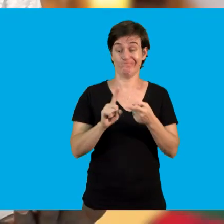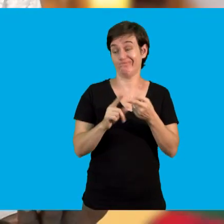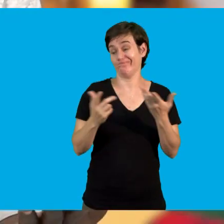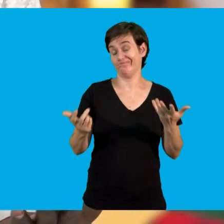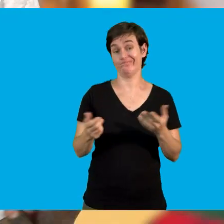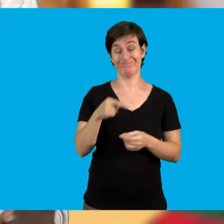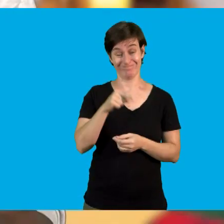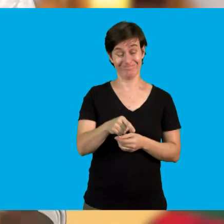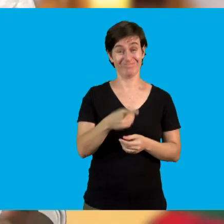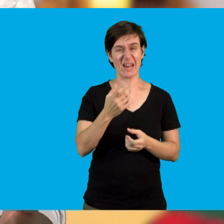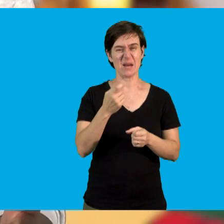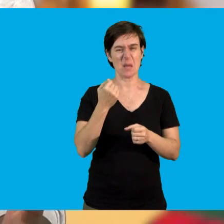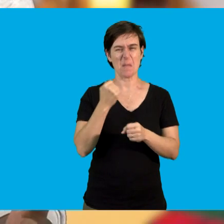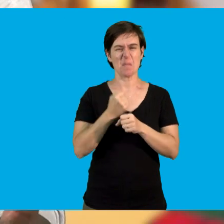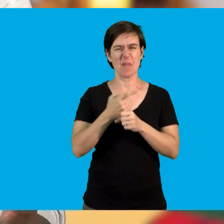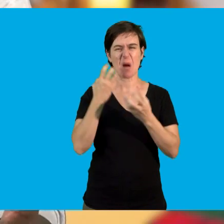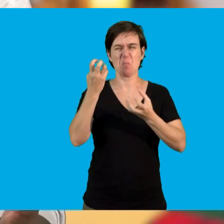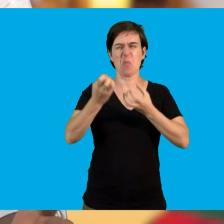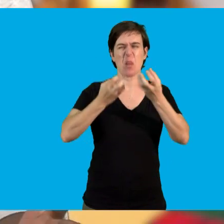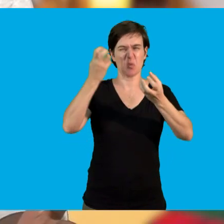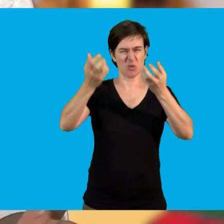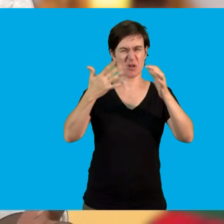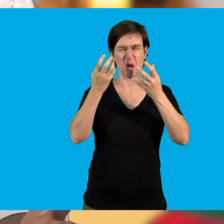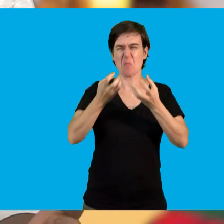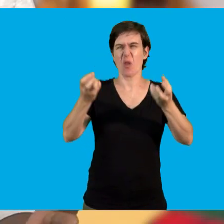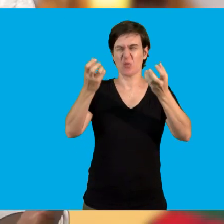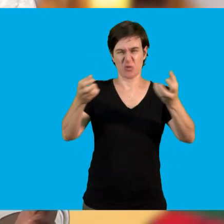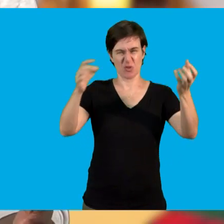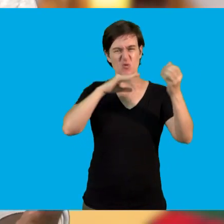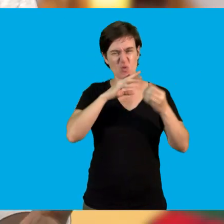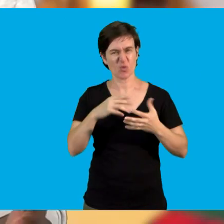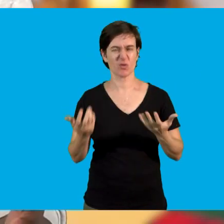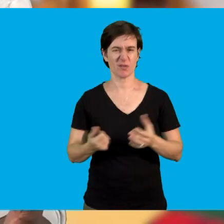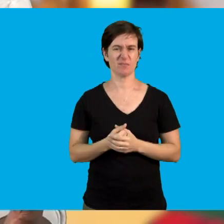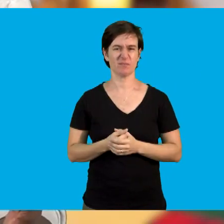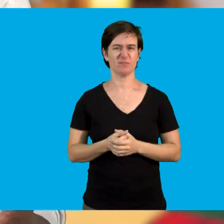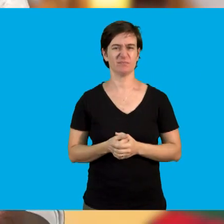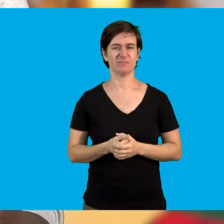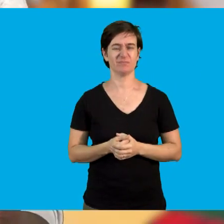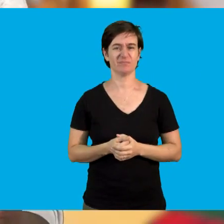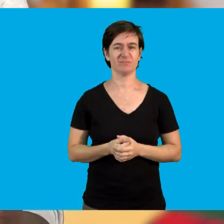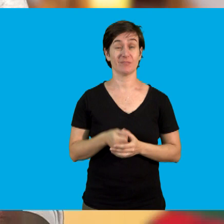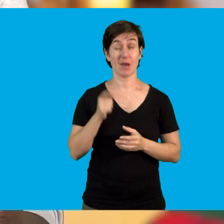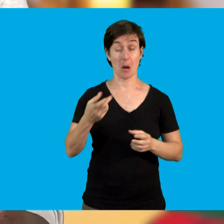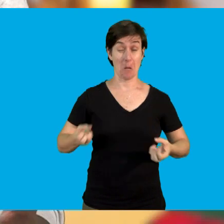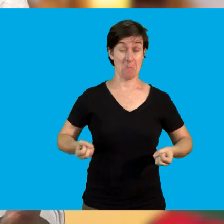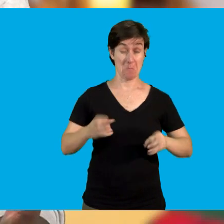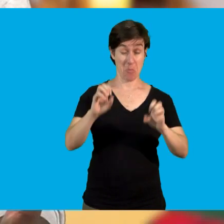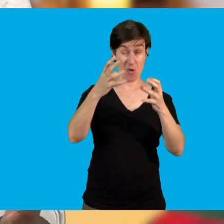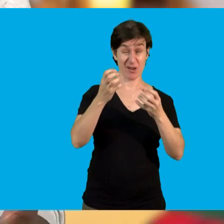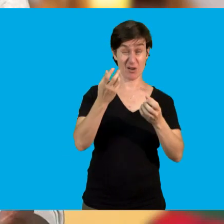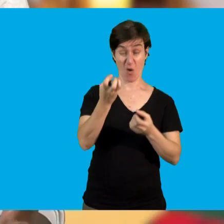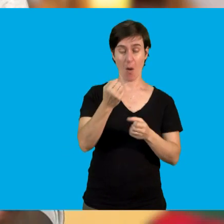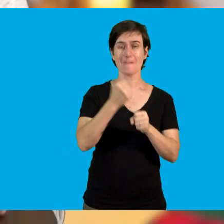one, we know that coal can cause pollution, and the gases that are produced from the burning of coal is one of them is